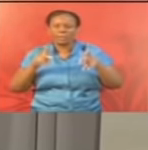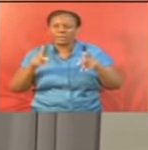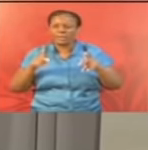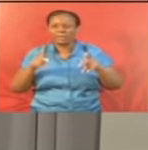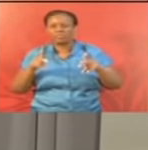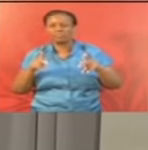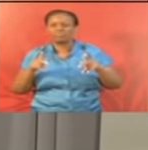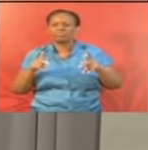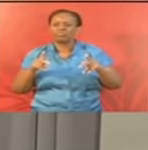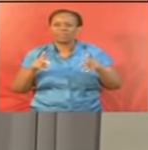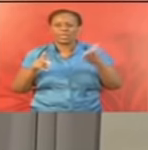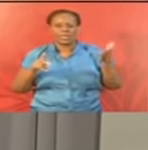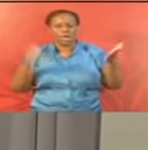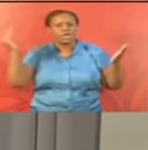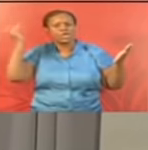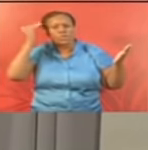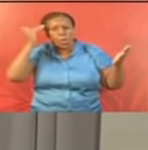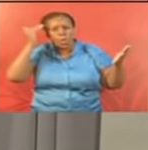ill,